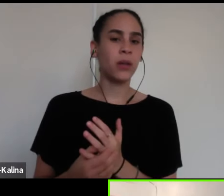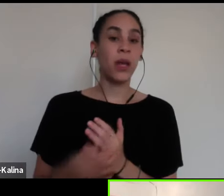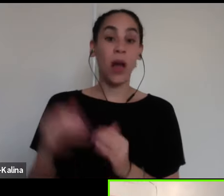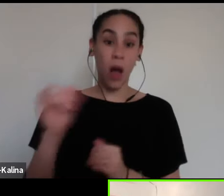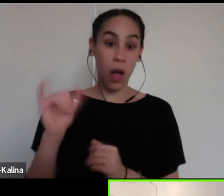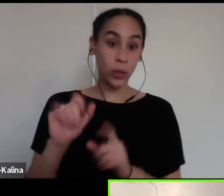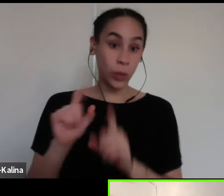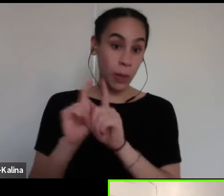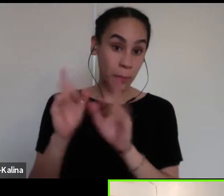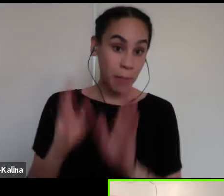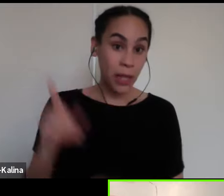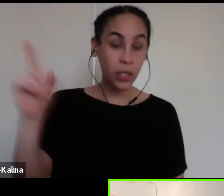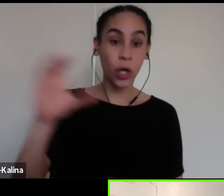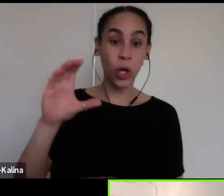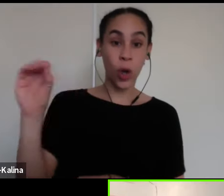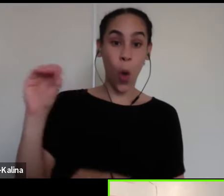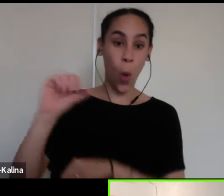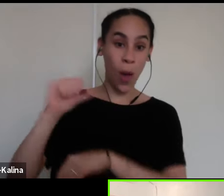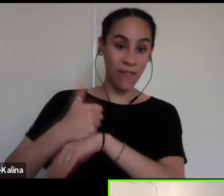is a 6 foot tall white man,